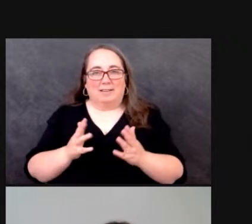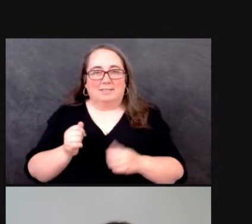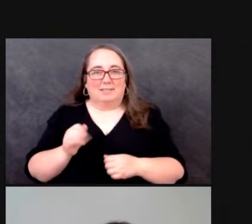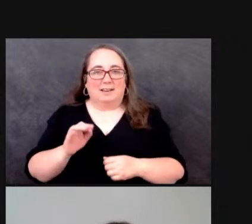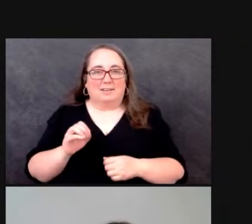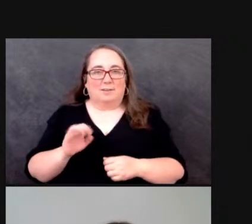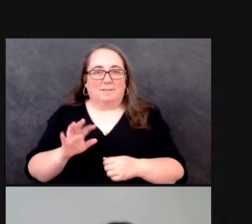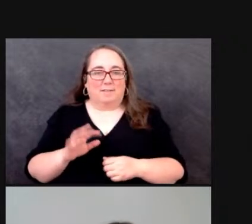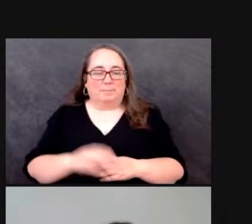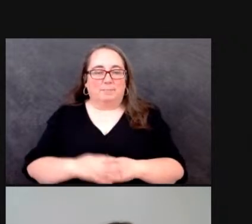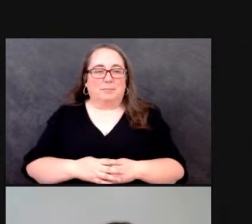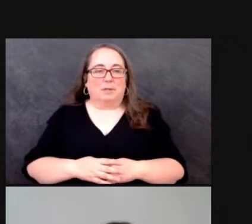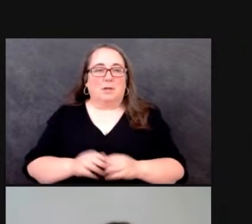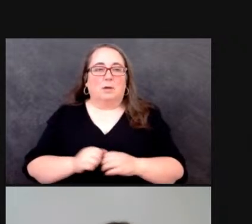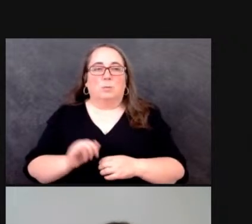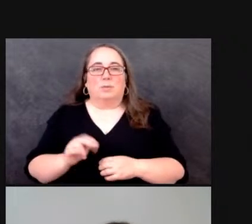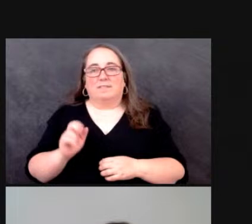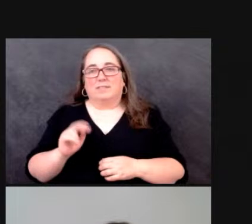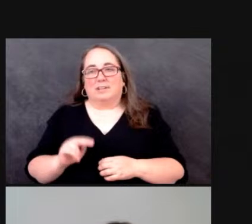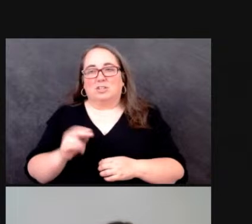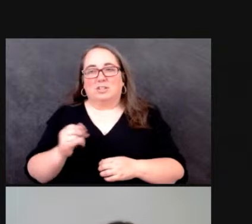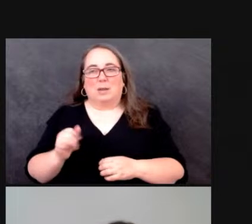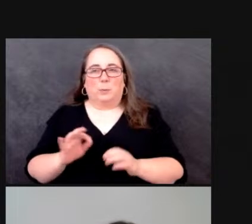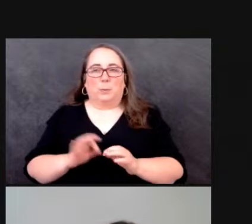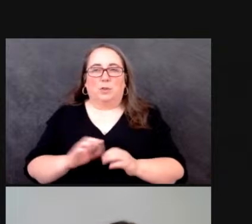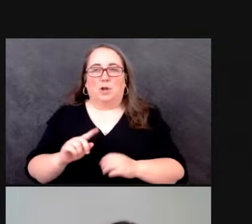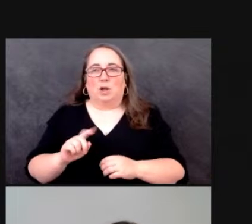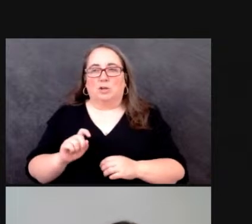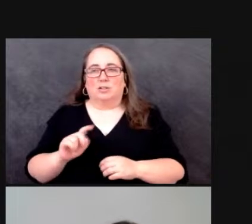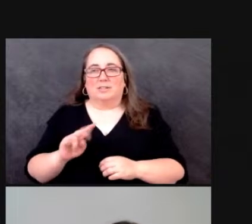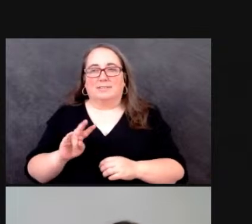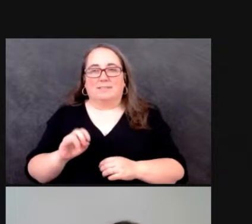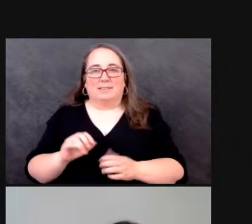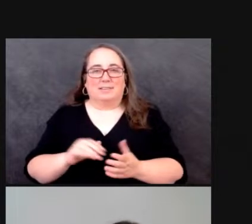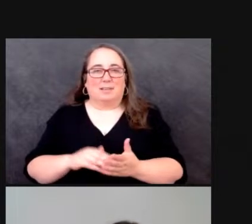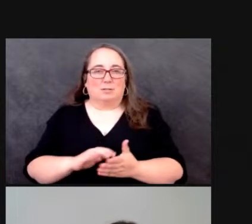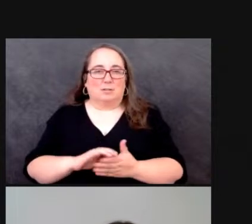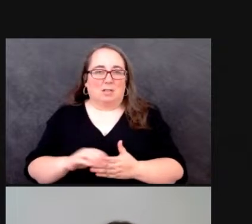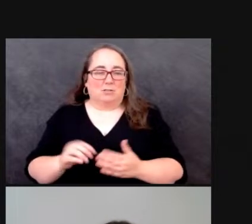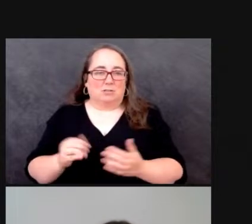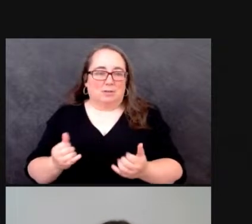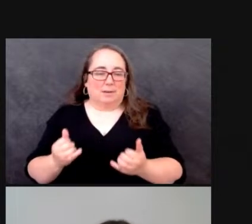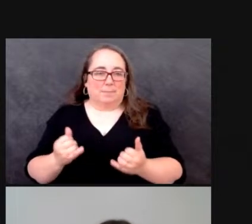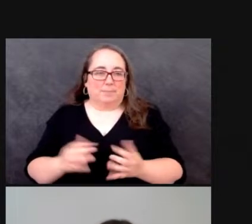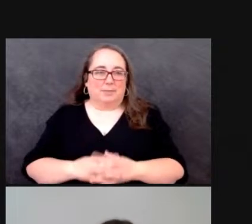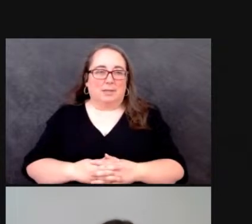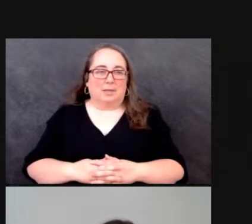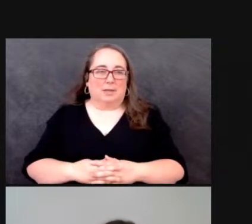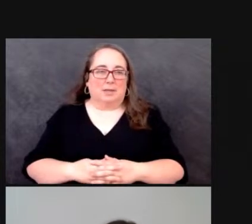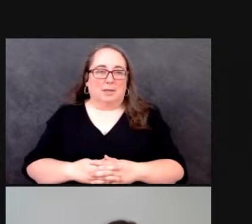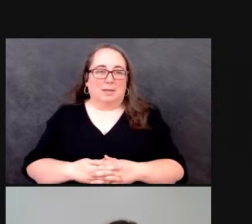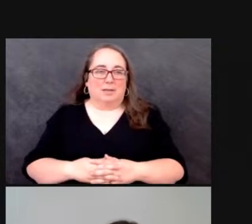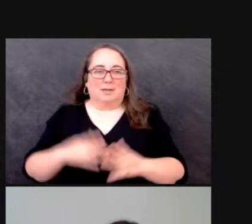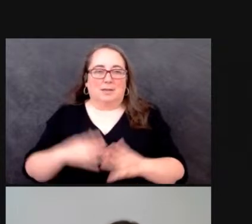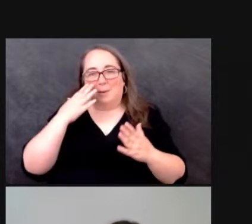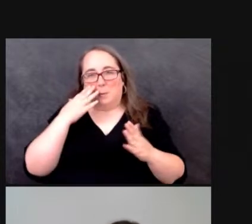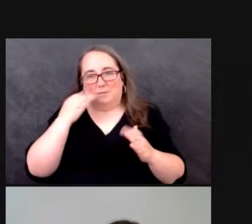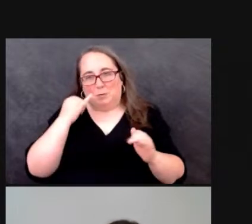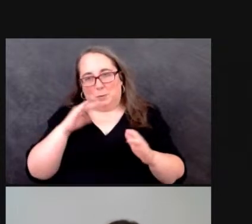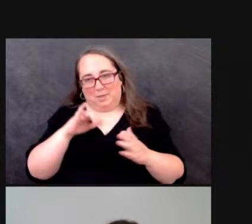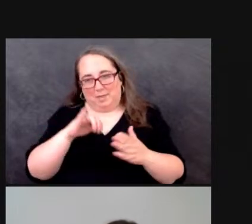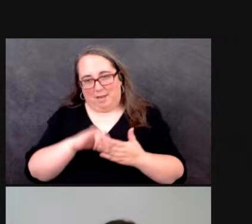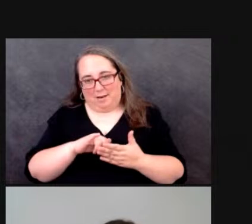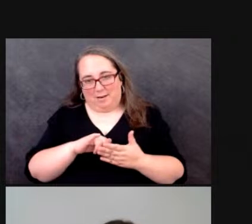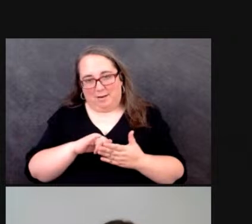1905, with inflation, that would be about $170,000 today. And I still don't know if you'd be able to achieve that with